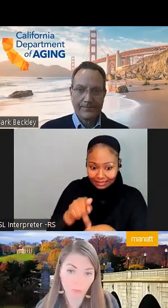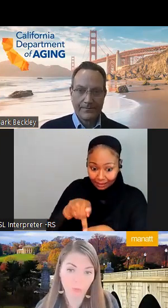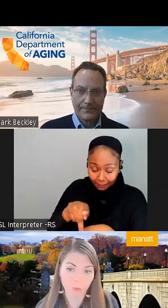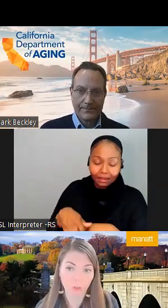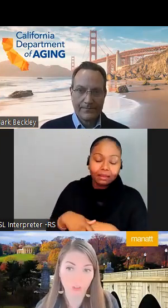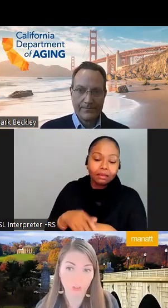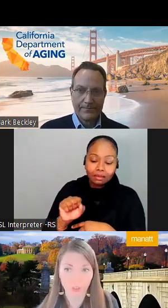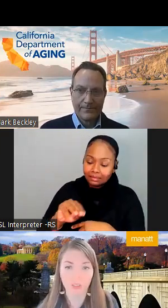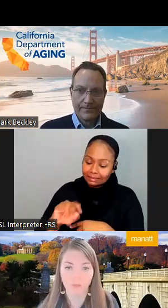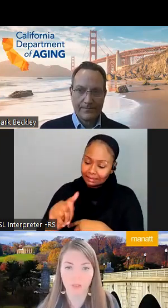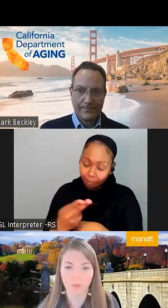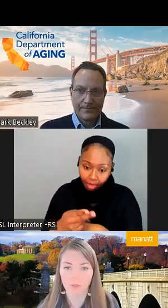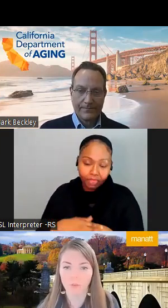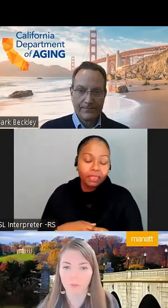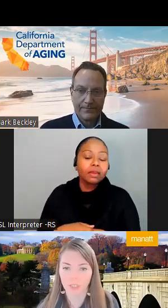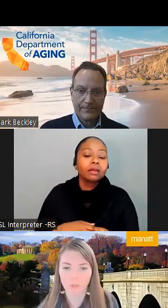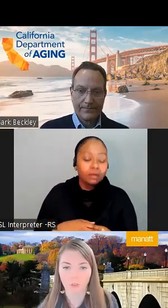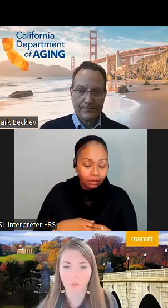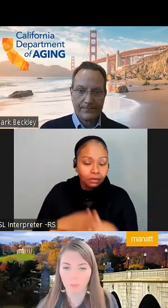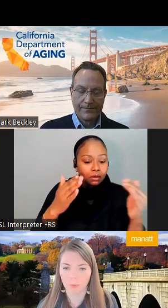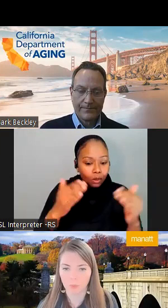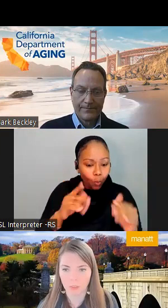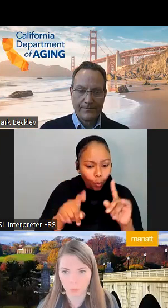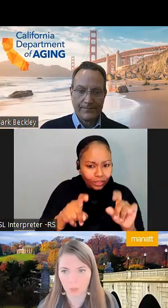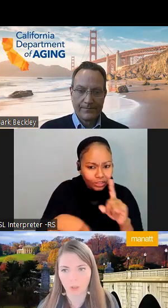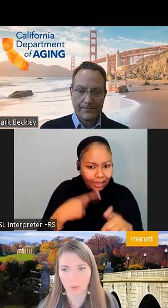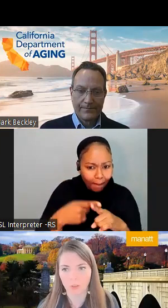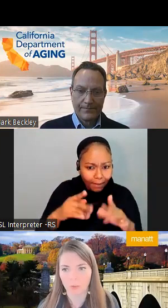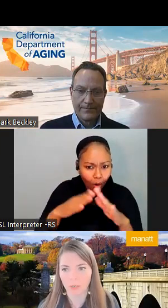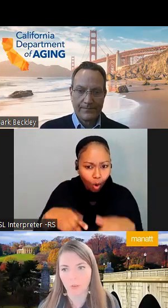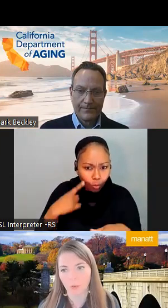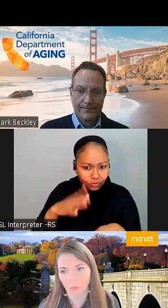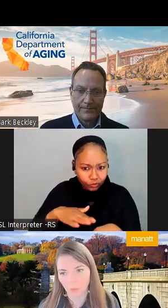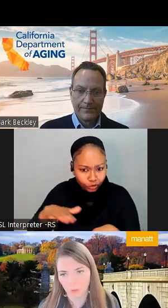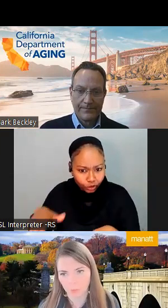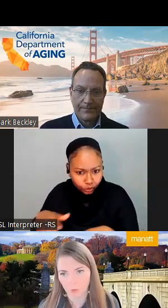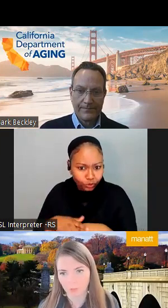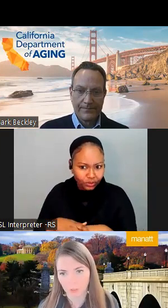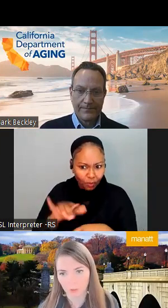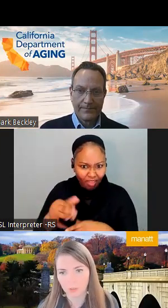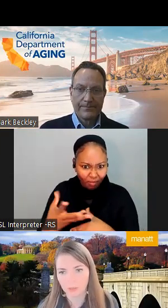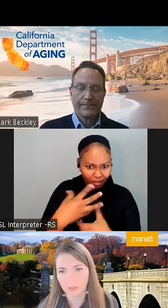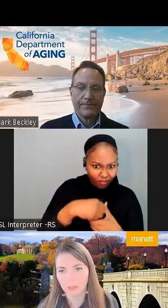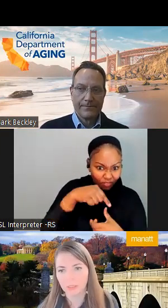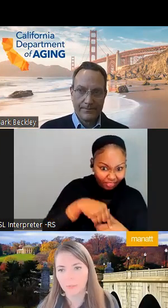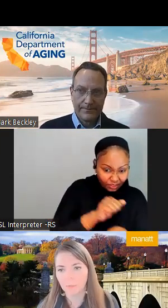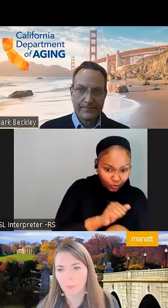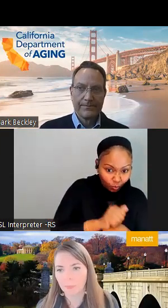about group homes for children and whether they would fit in the scope of this work or whether they would have their own forum for